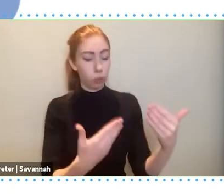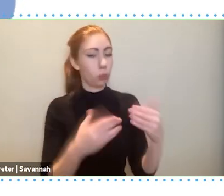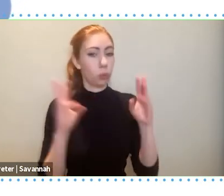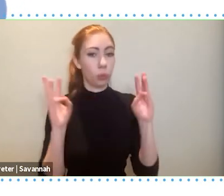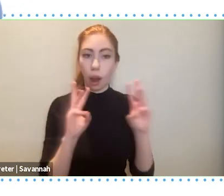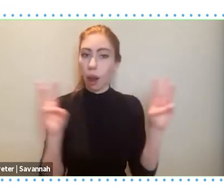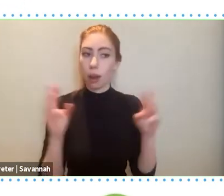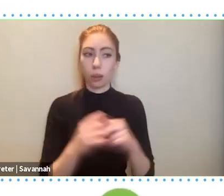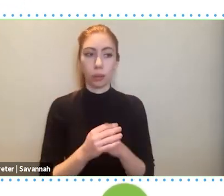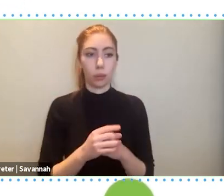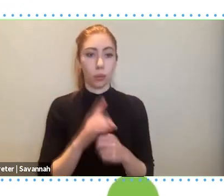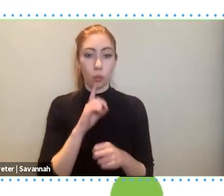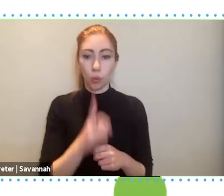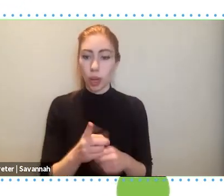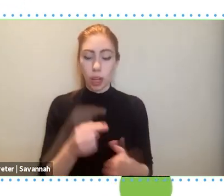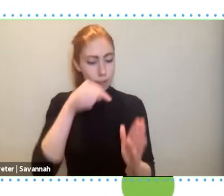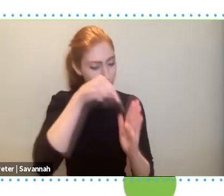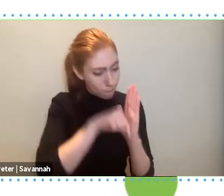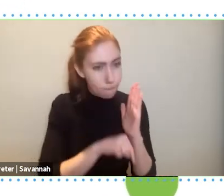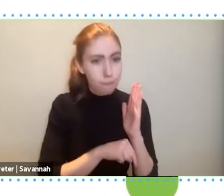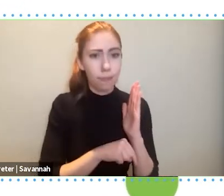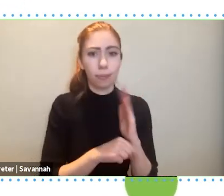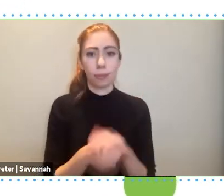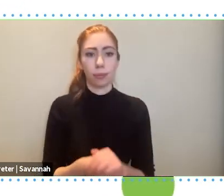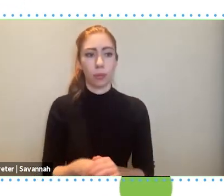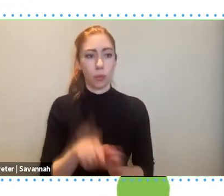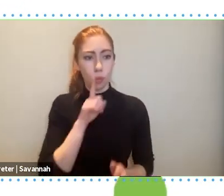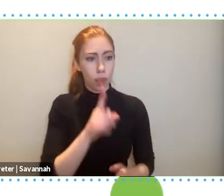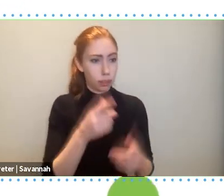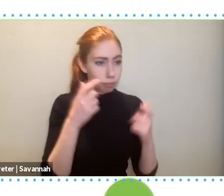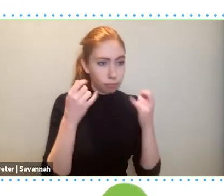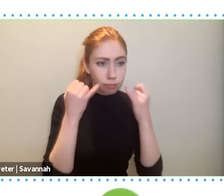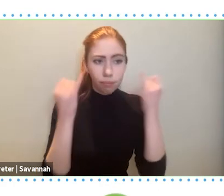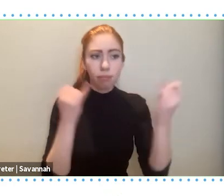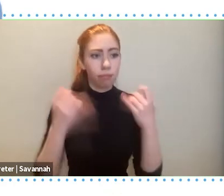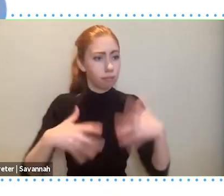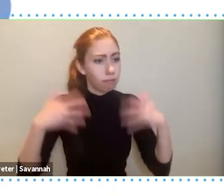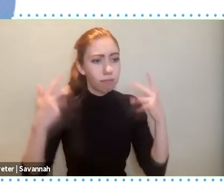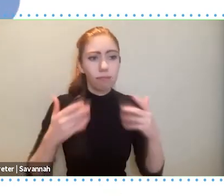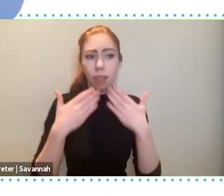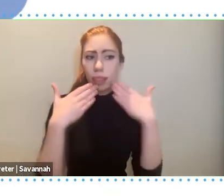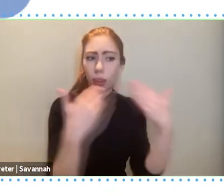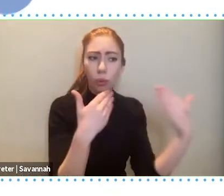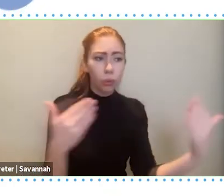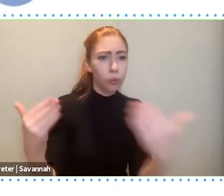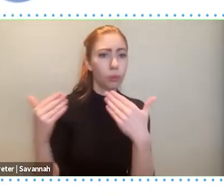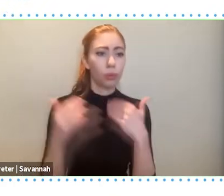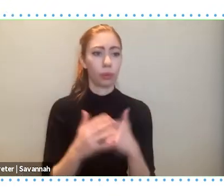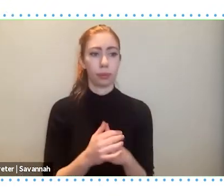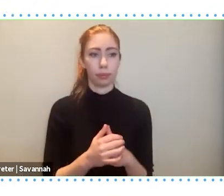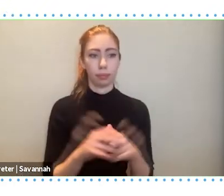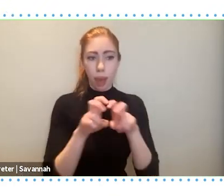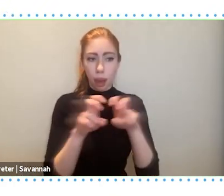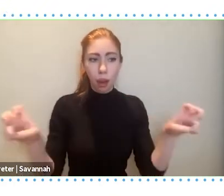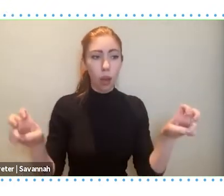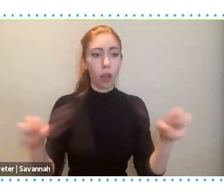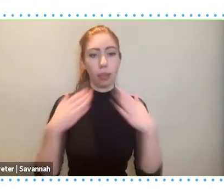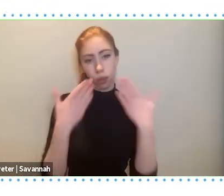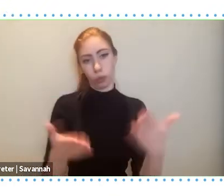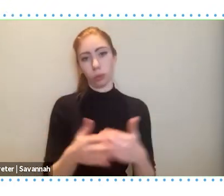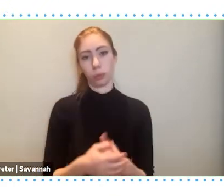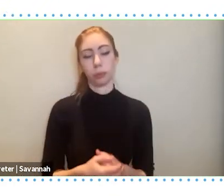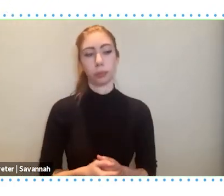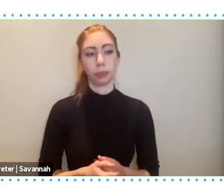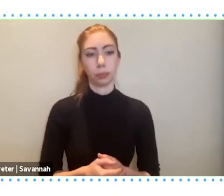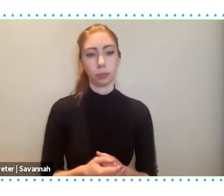rich, thoughtful, provocative. Jeanne and Shawn, outstanding job. I serve on a number of other boards of directors in addition to